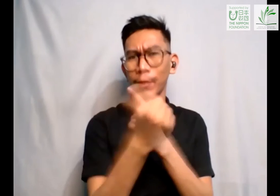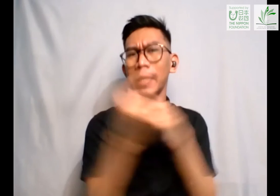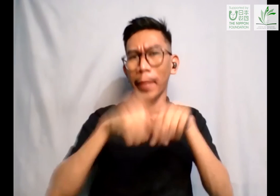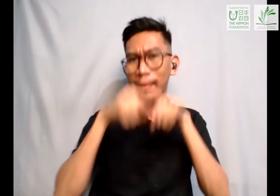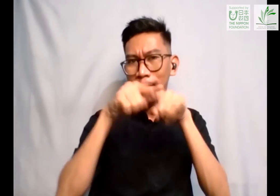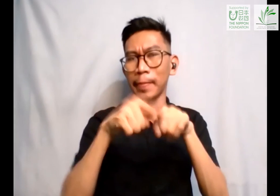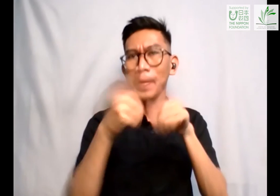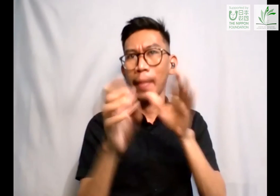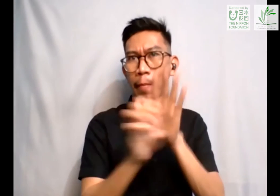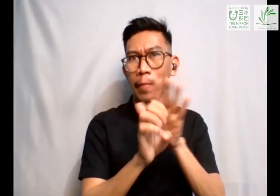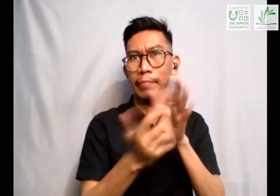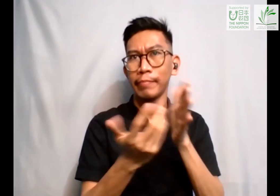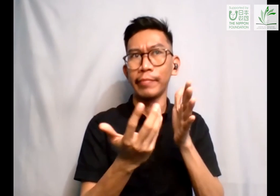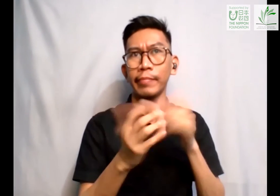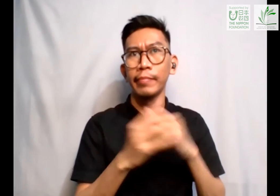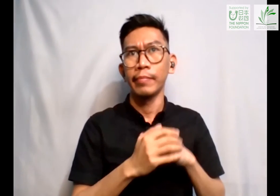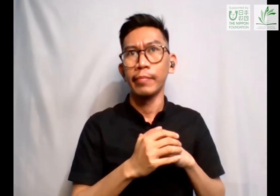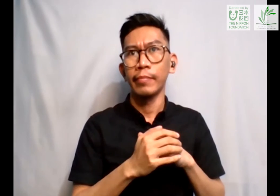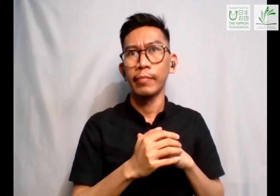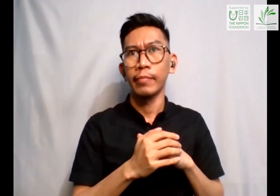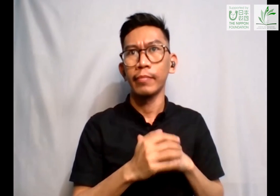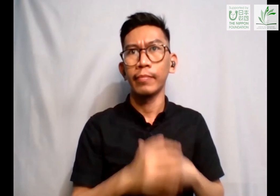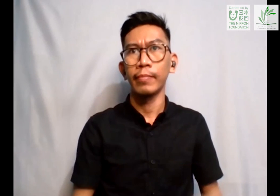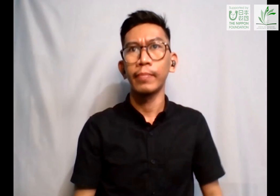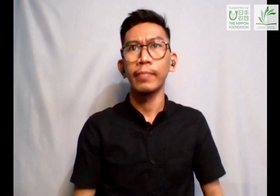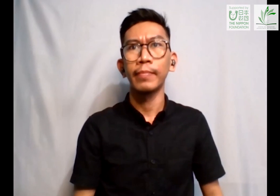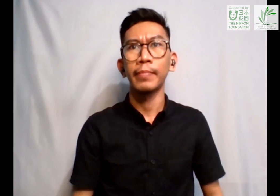So you don't want to do this.